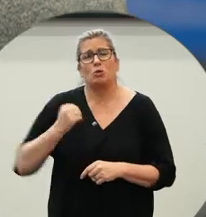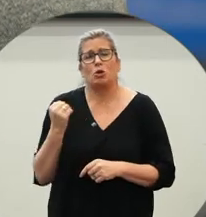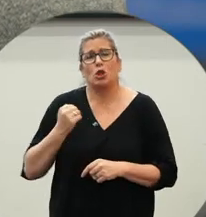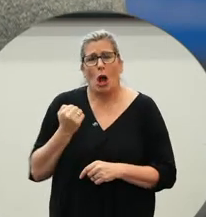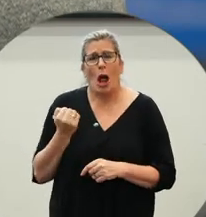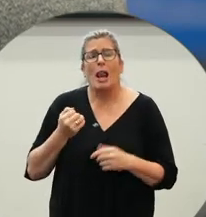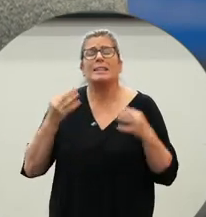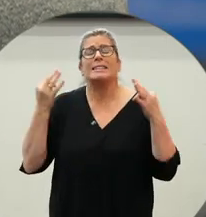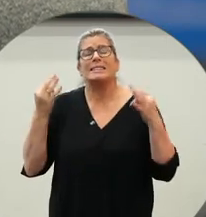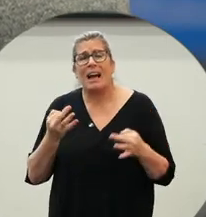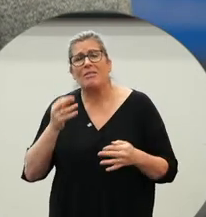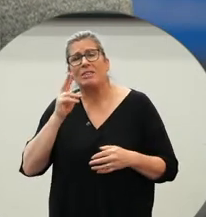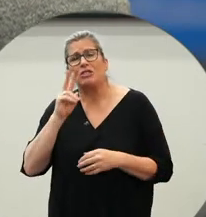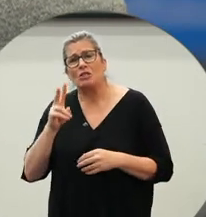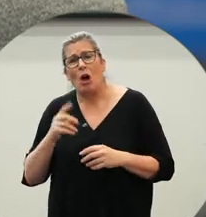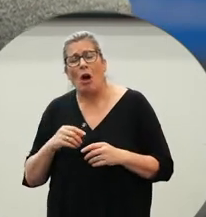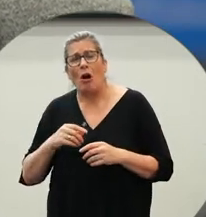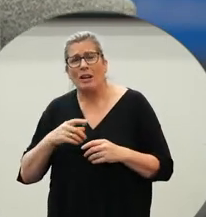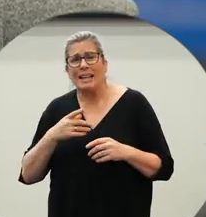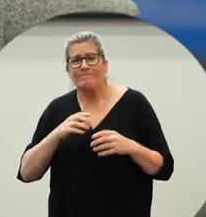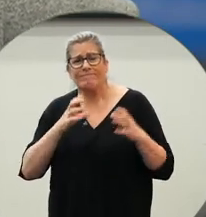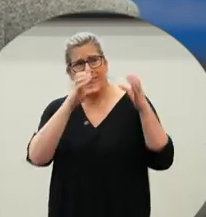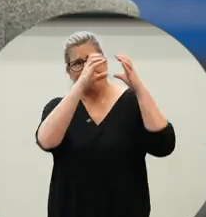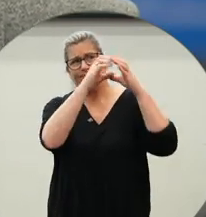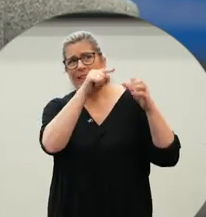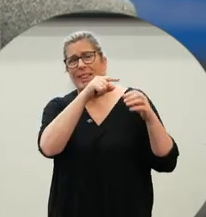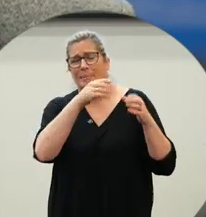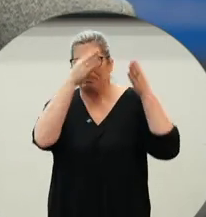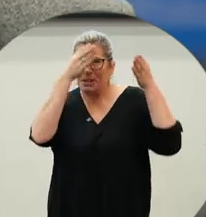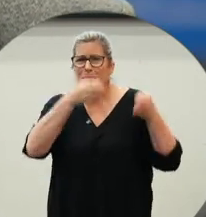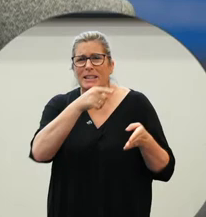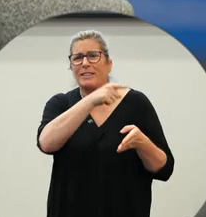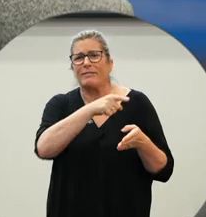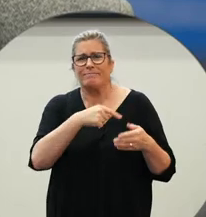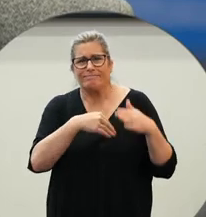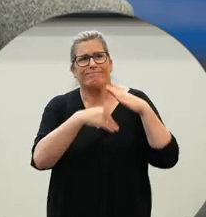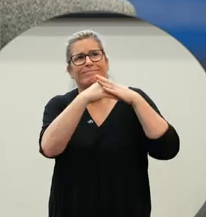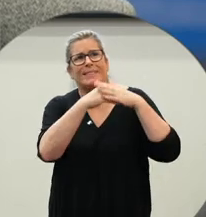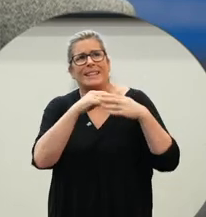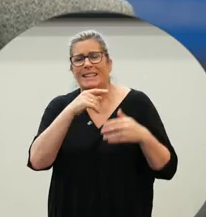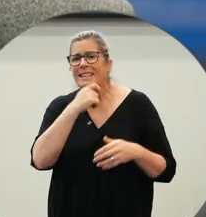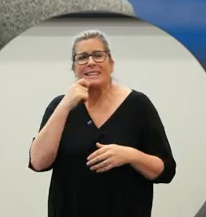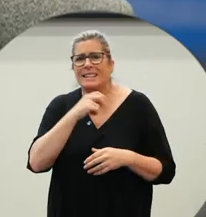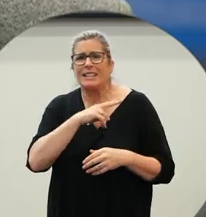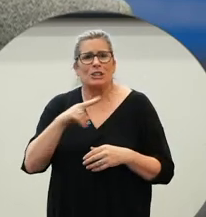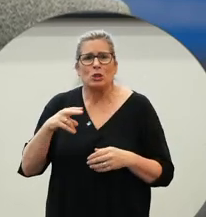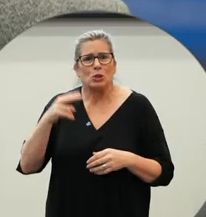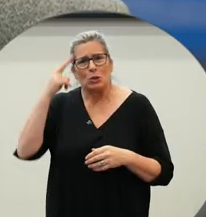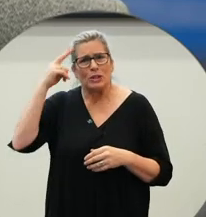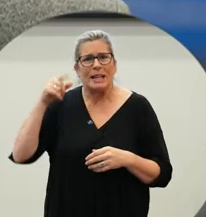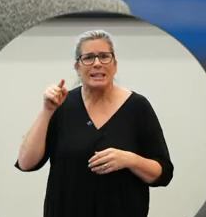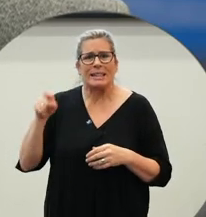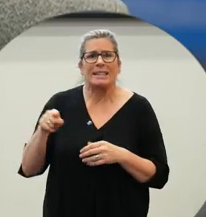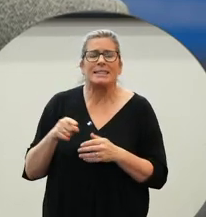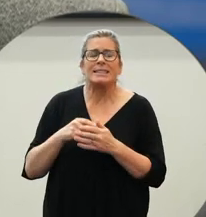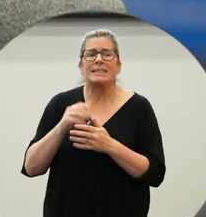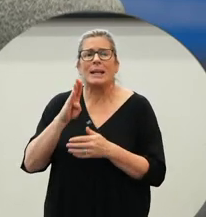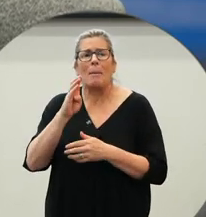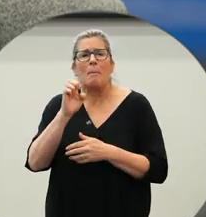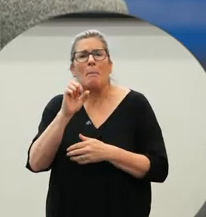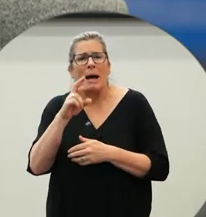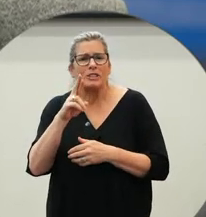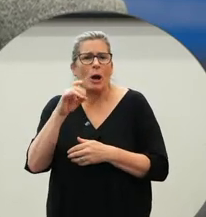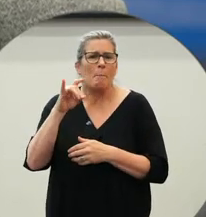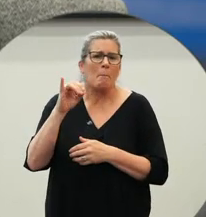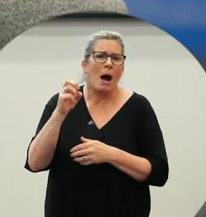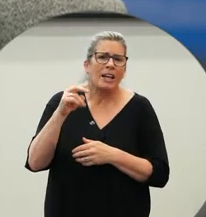definitely saw things in a kind of Donegal perspective. He said to me he didn't understand all this Bader-Meinhof stuff in Germany or the Red Brigades or any of that, and he